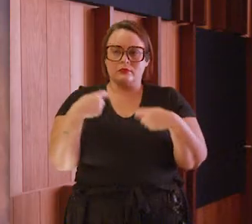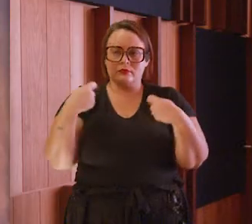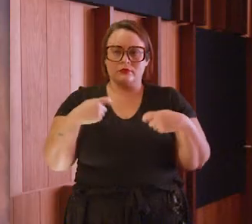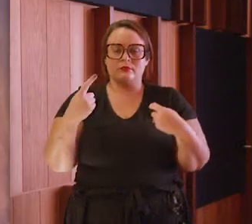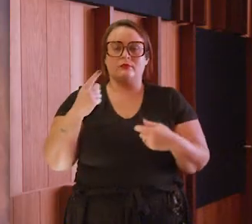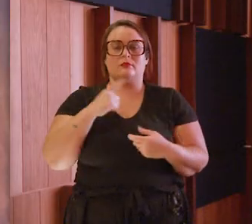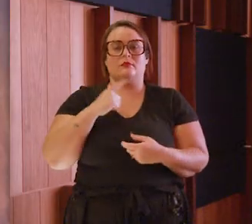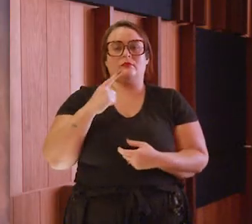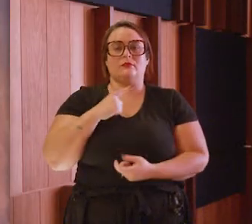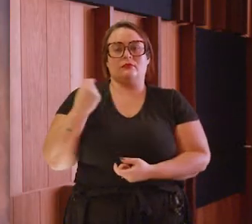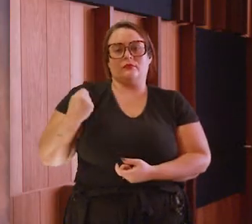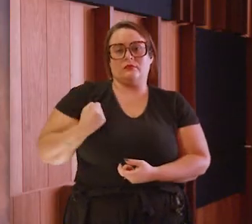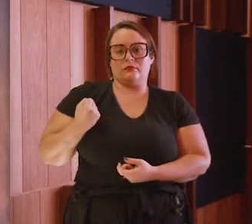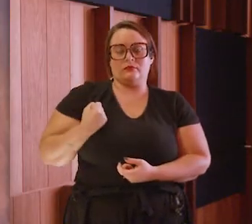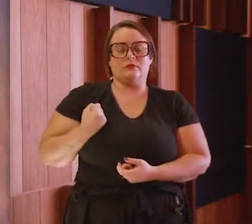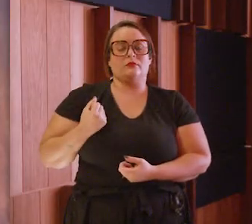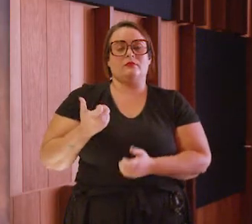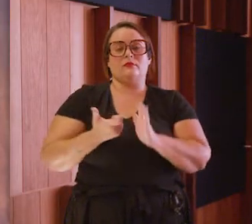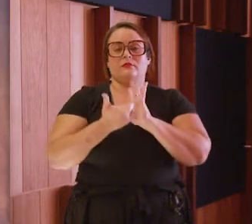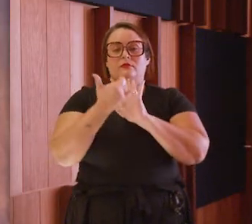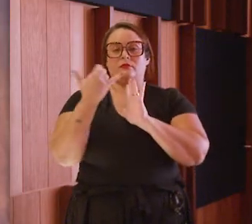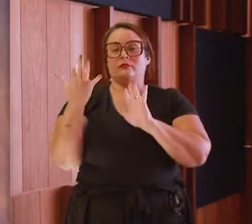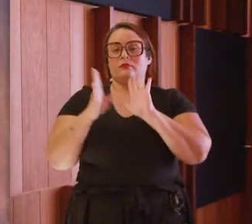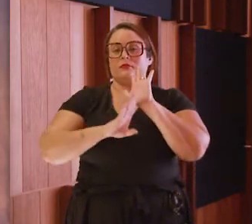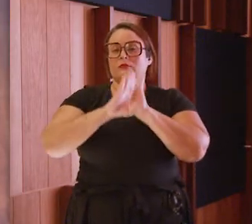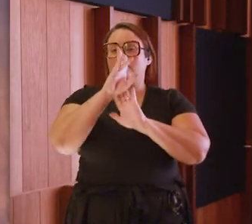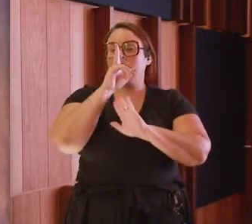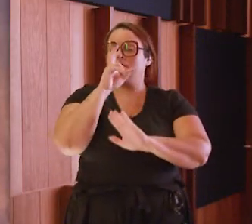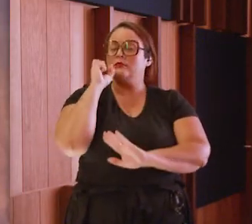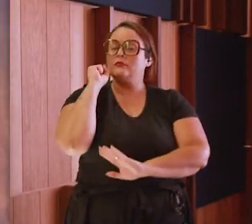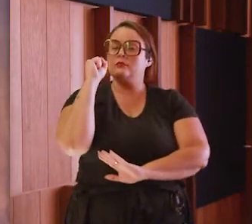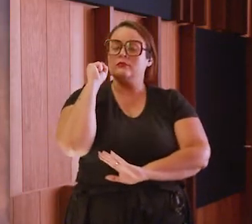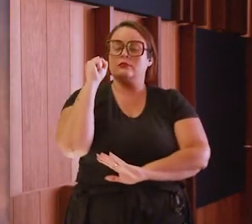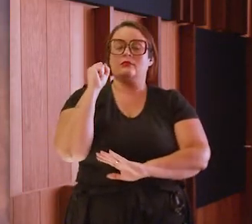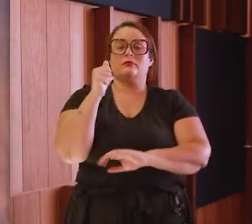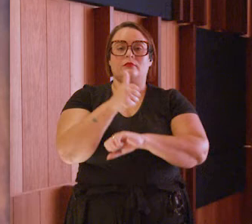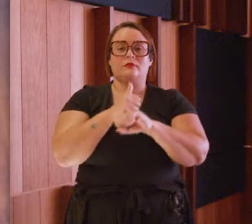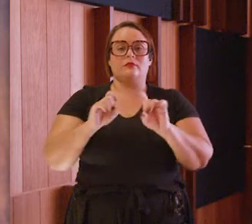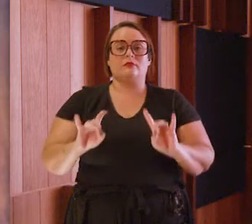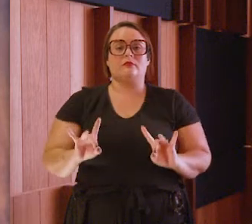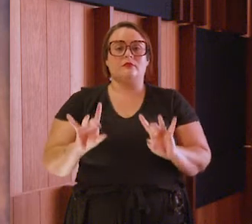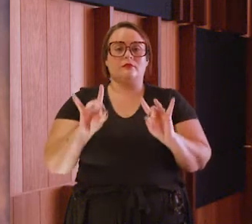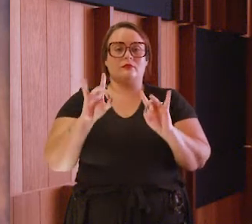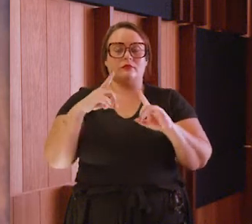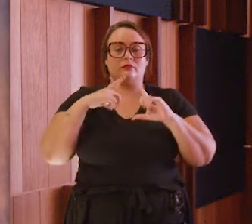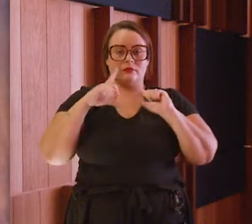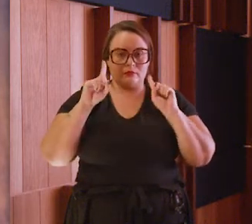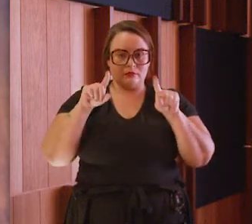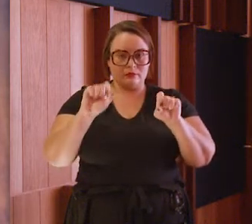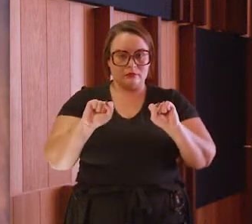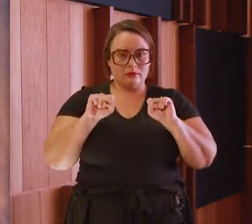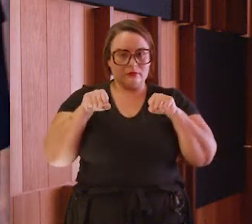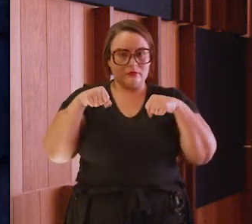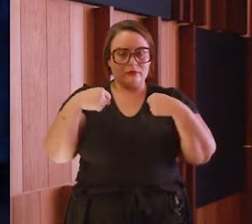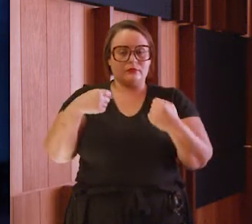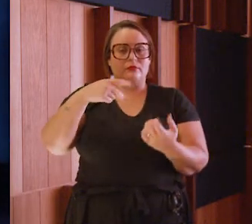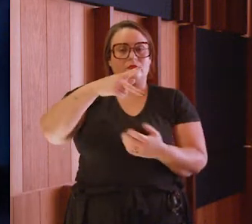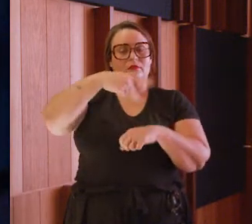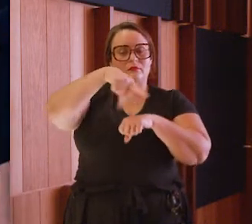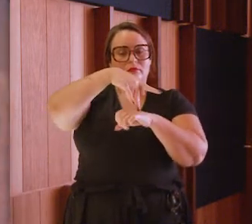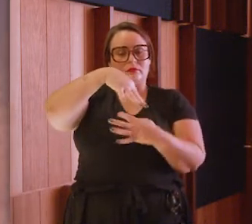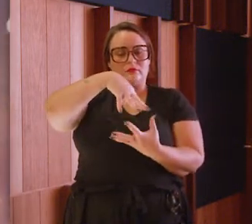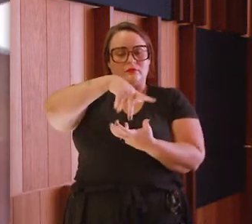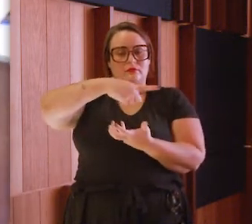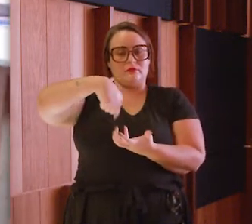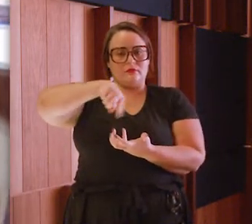international tax. Let the international tax leader lead this from a global perspective. But what I've learned is that we need to have